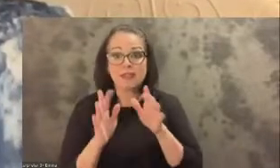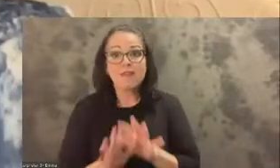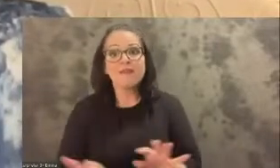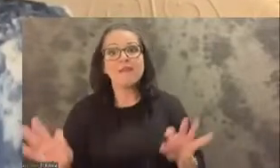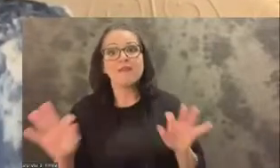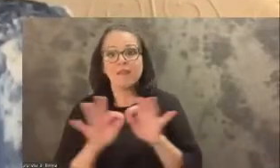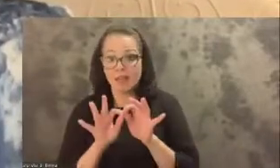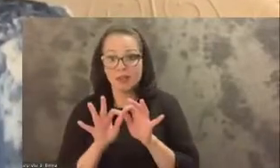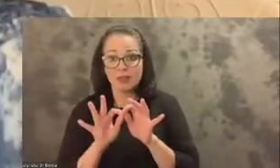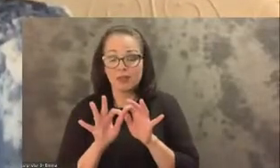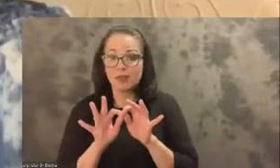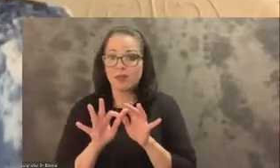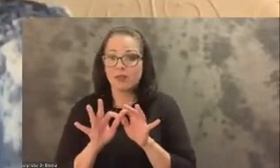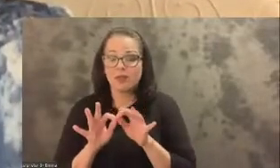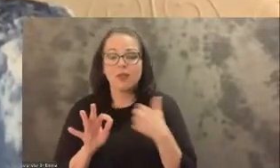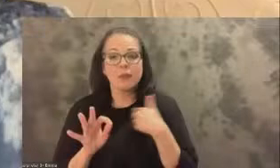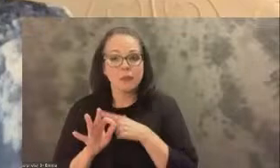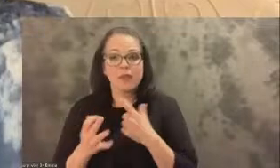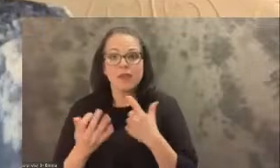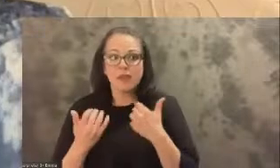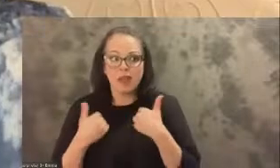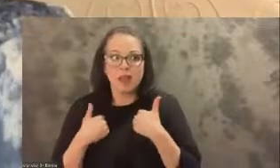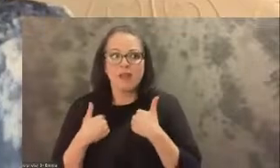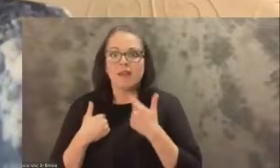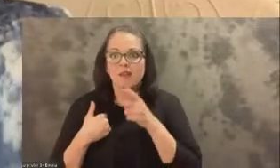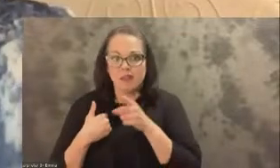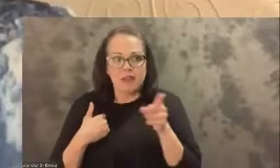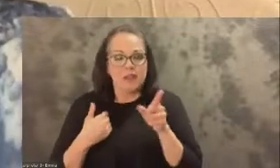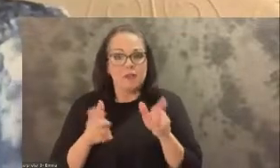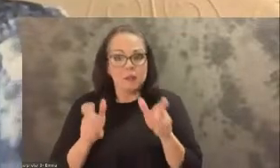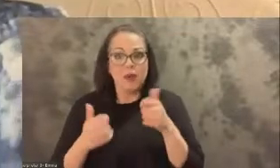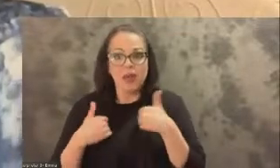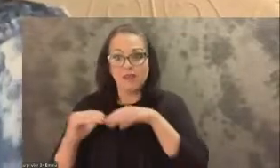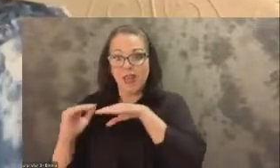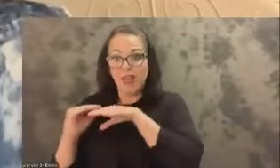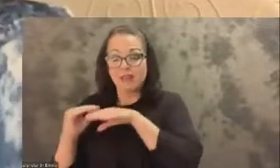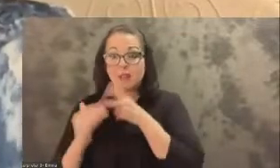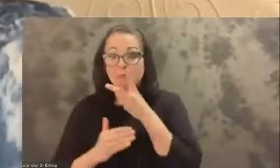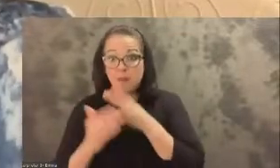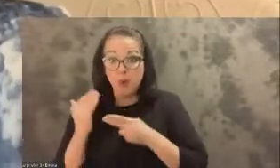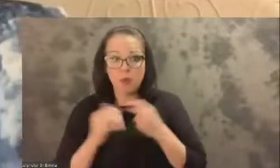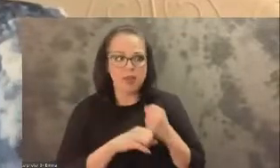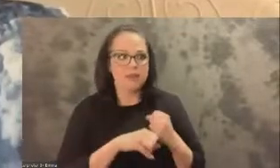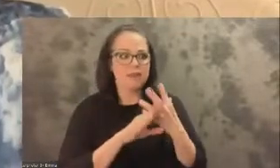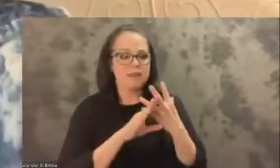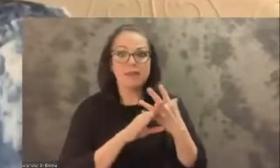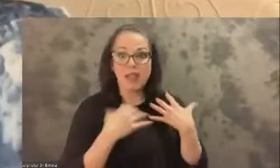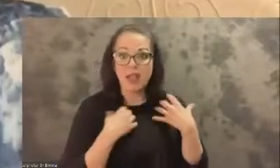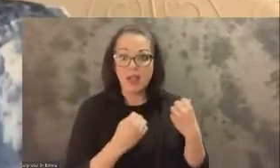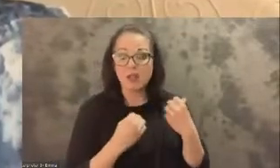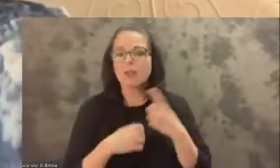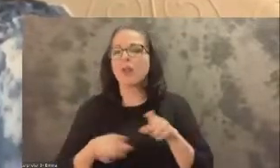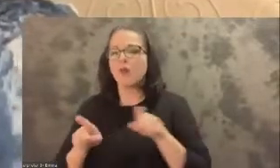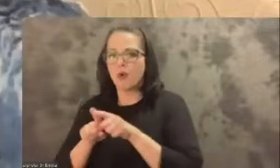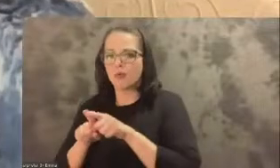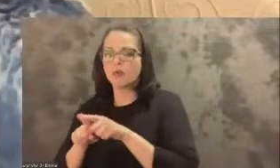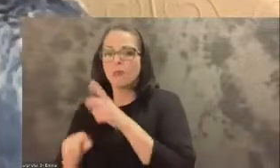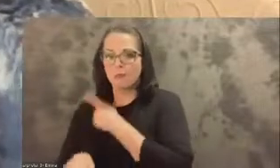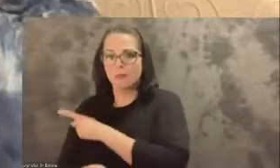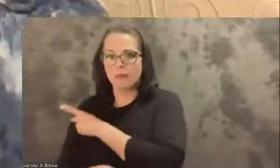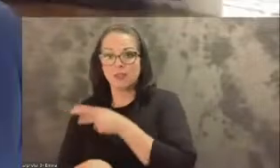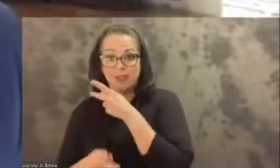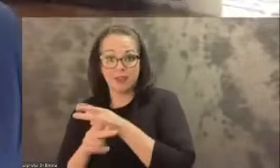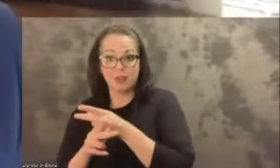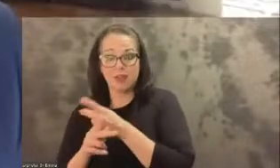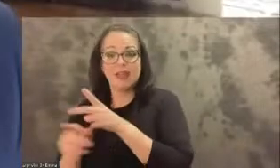that people have the access both in telehealth and in inpatient care. Thank you.